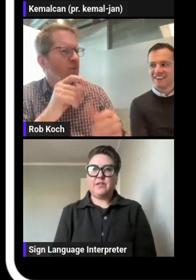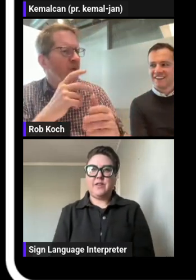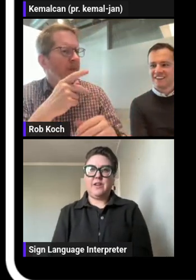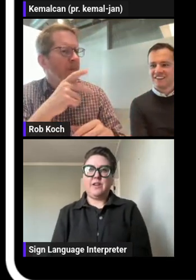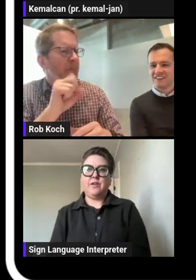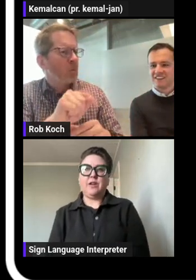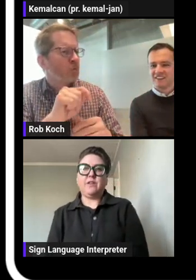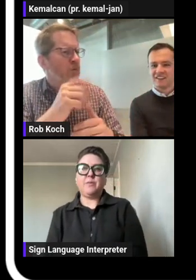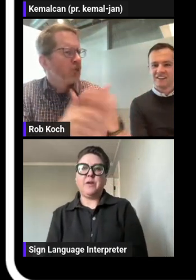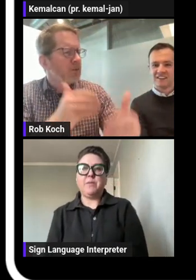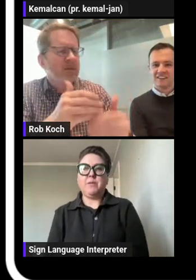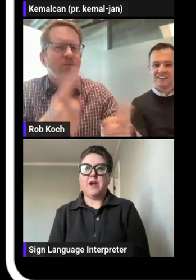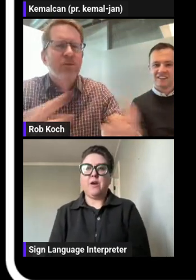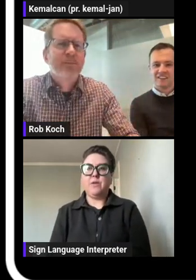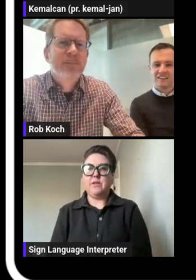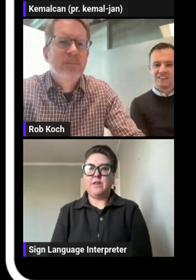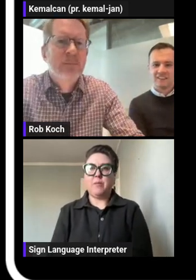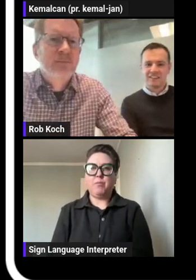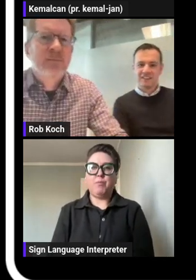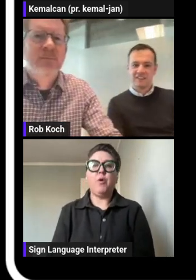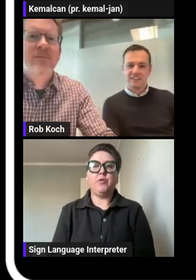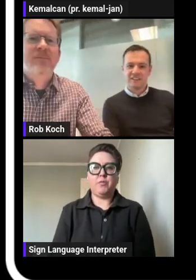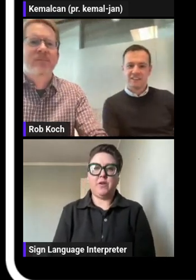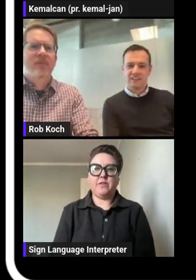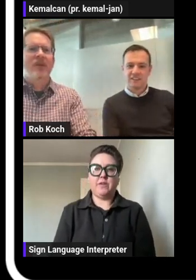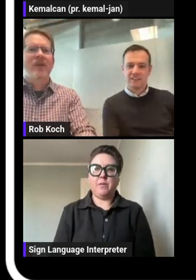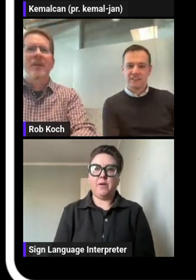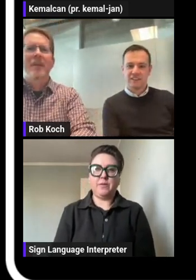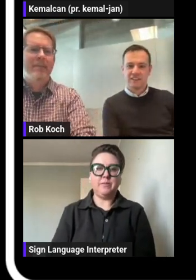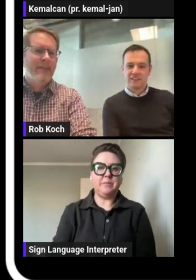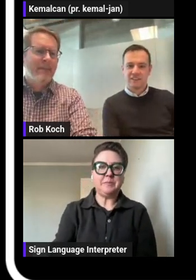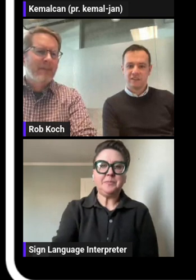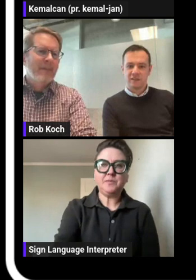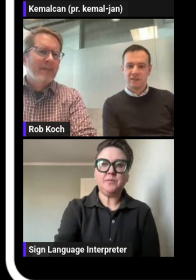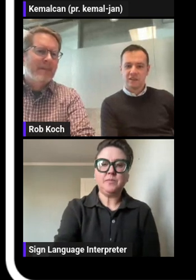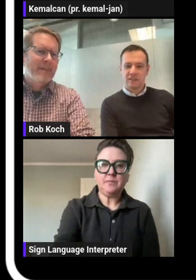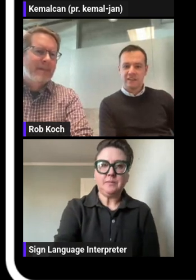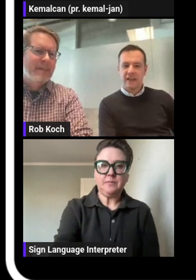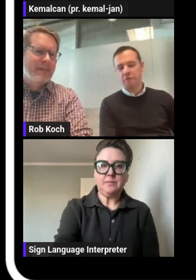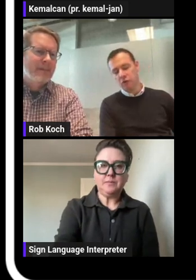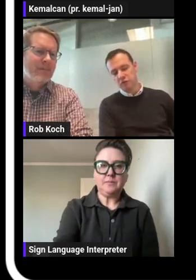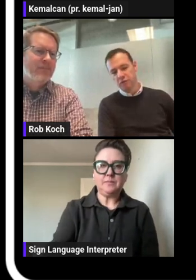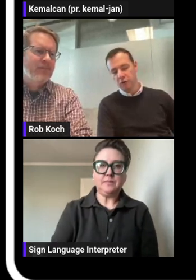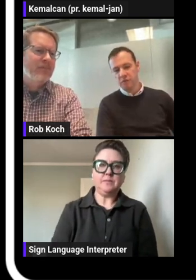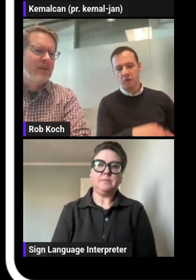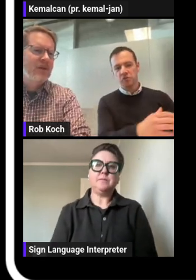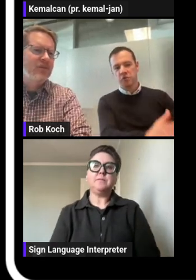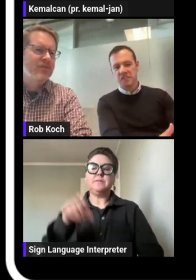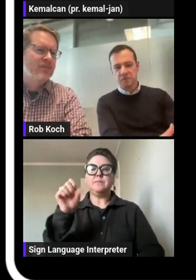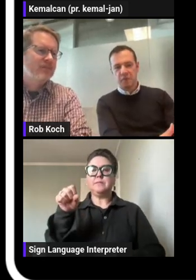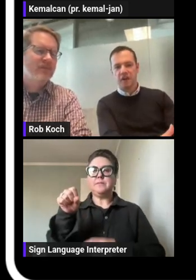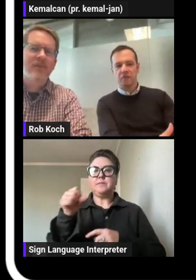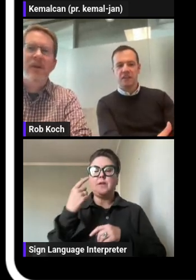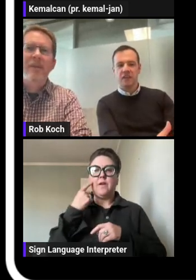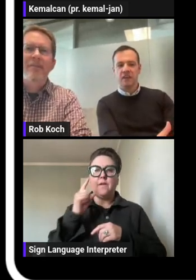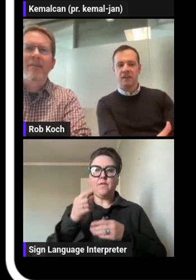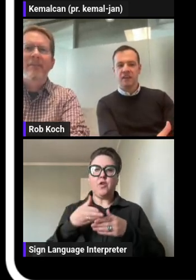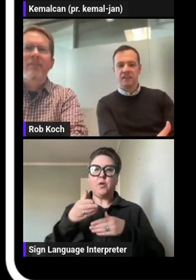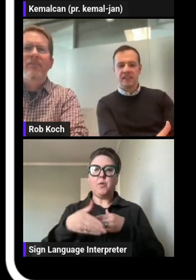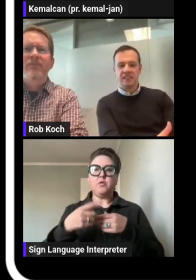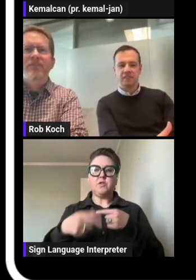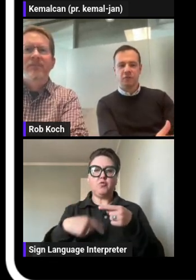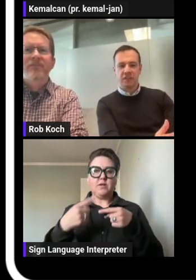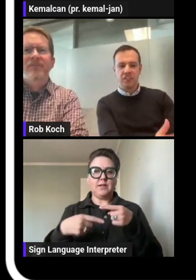yeah. So I was just thinking you can explain maybe how we did that post-processing part. Yeah, for the post-process part,